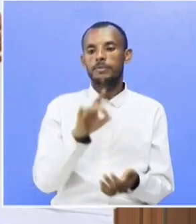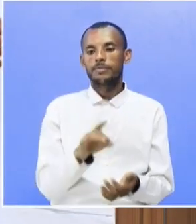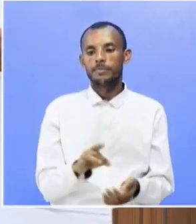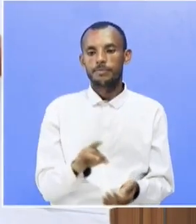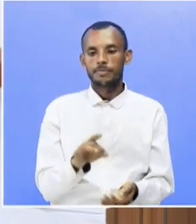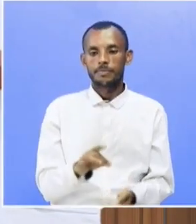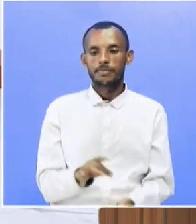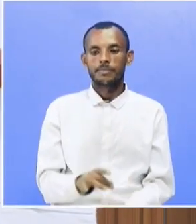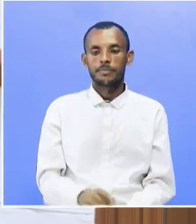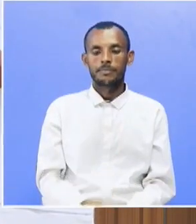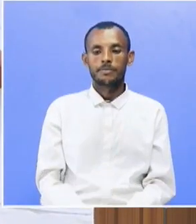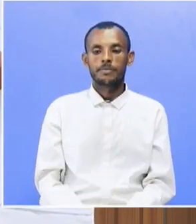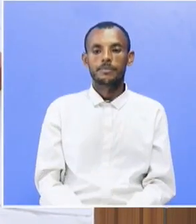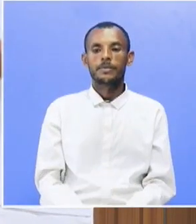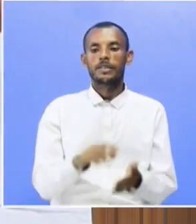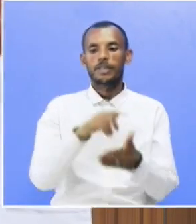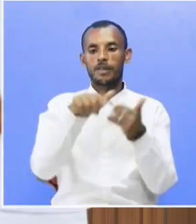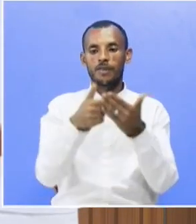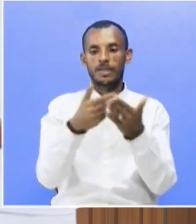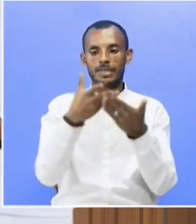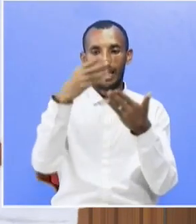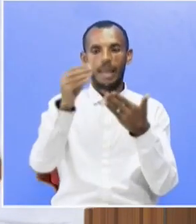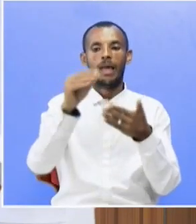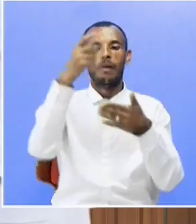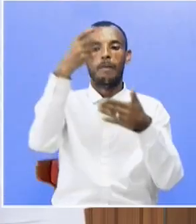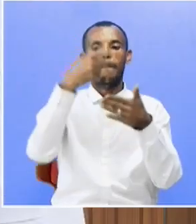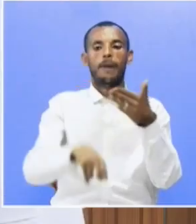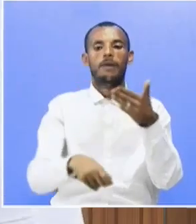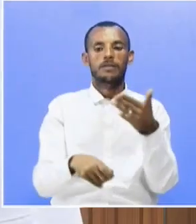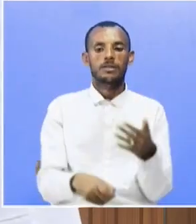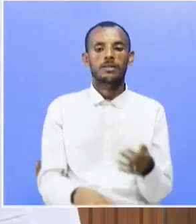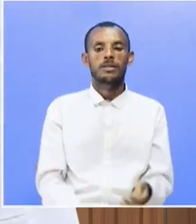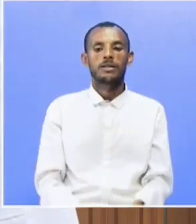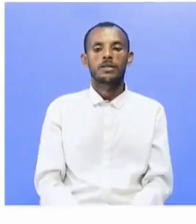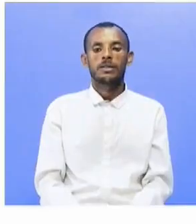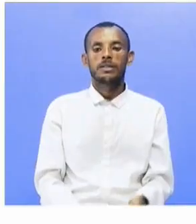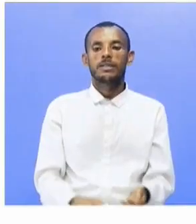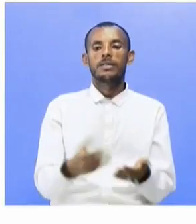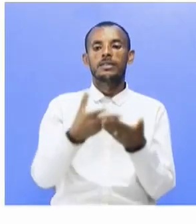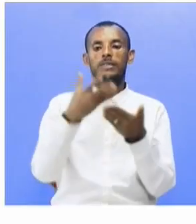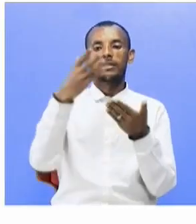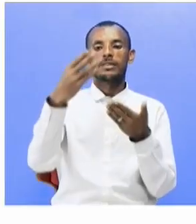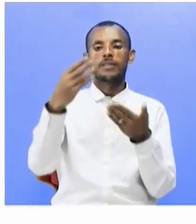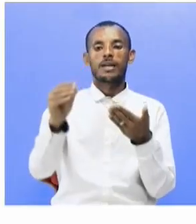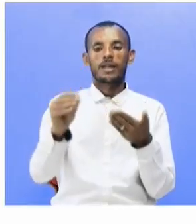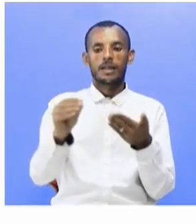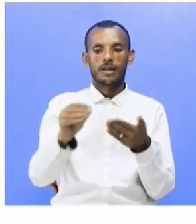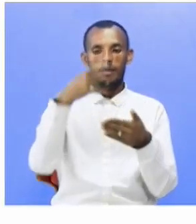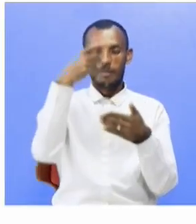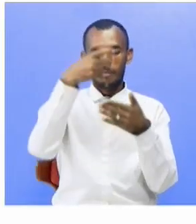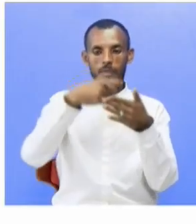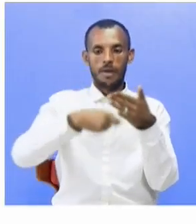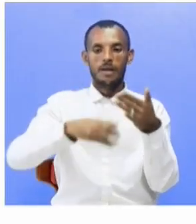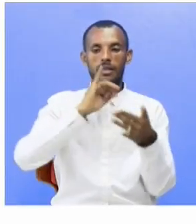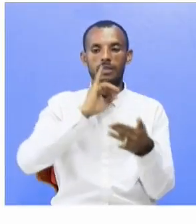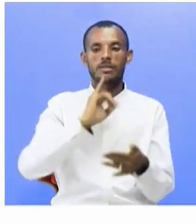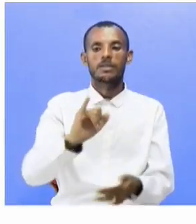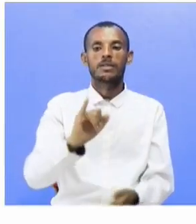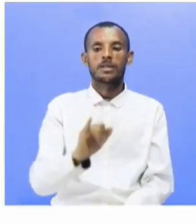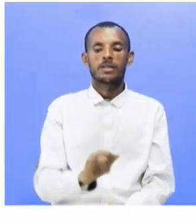an article is sold. Therefore, it is the selling price. Here, the selling price is